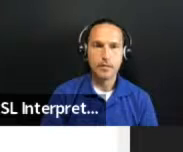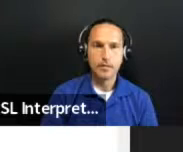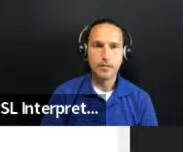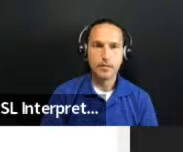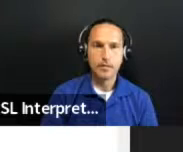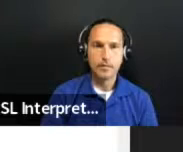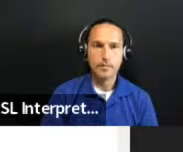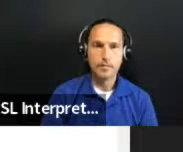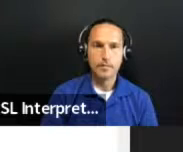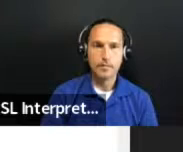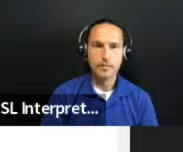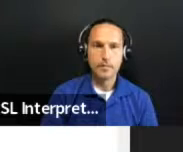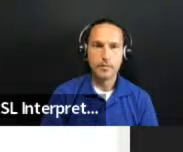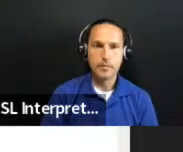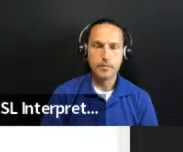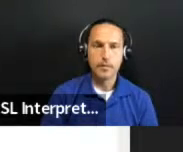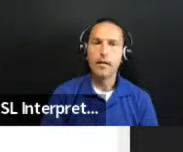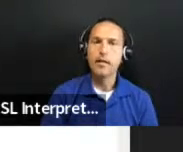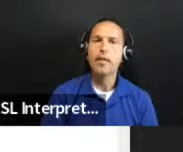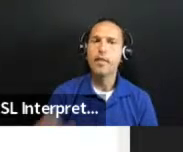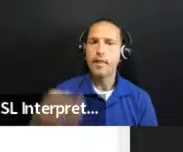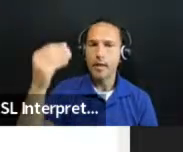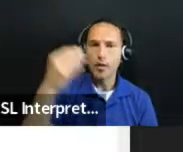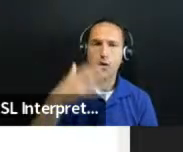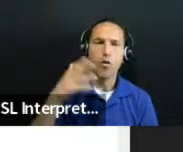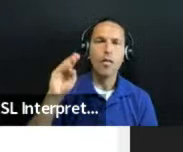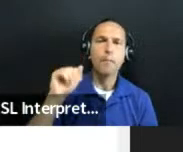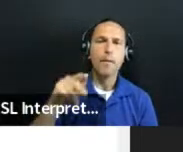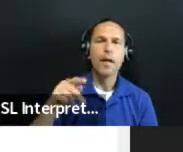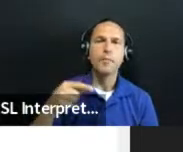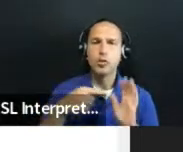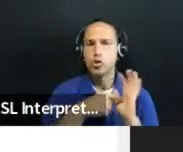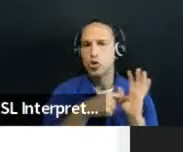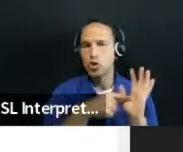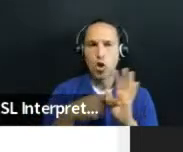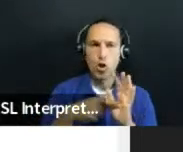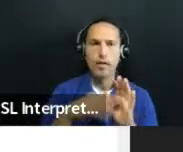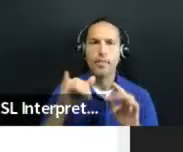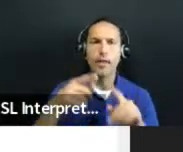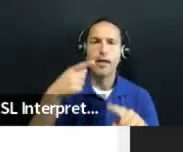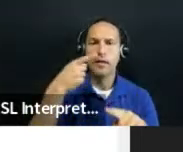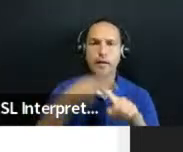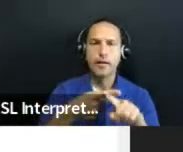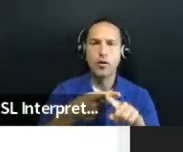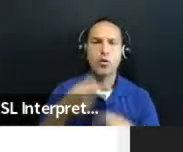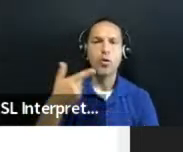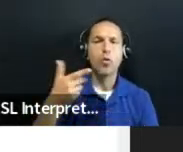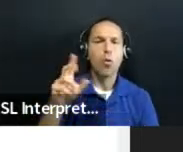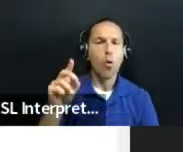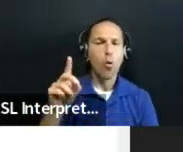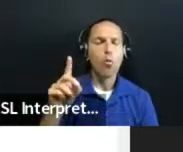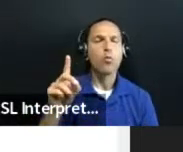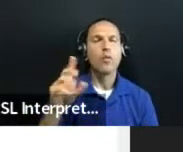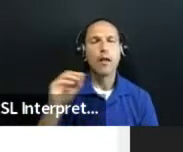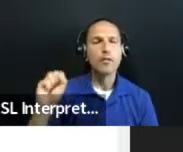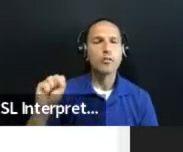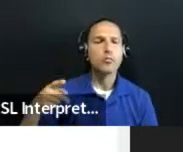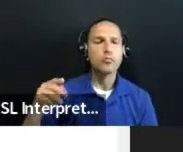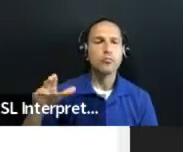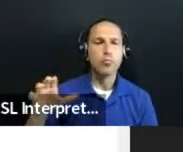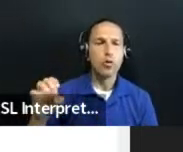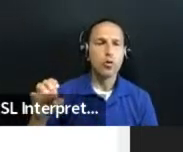York with 4 surveyed Okay, pedestrian so it ramps. tells me traffic. what the map is showing now, which is the intersection of Gold and Spruce, and 4